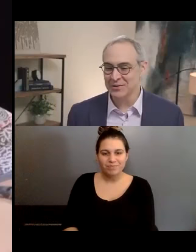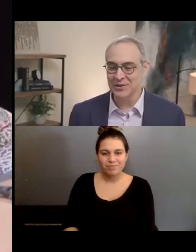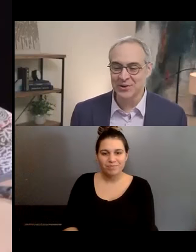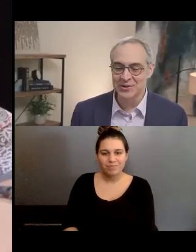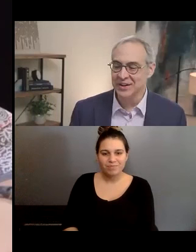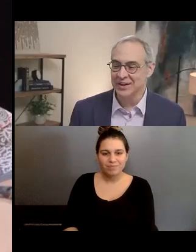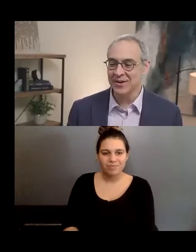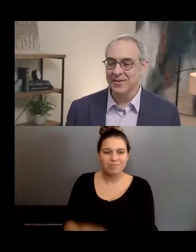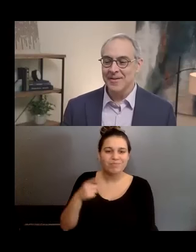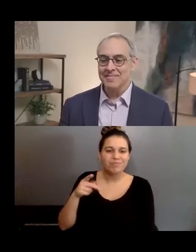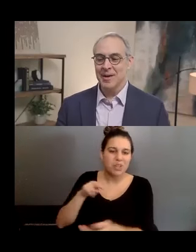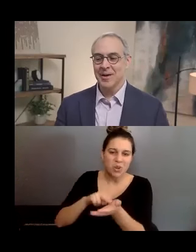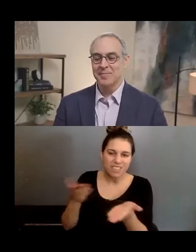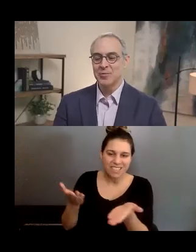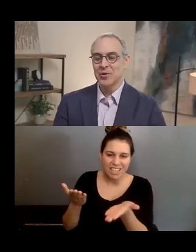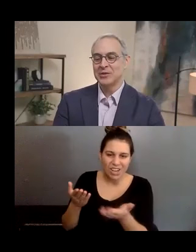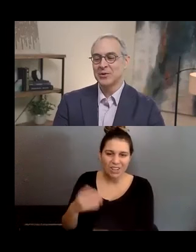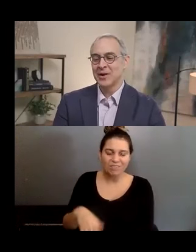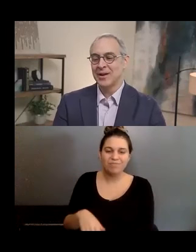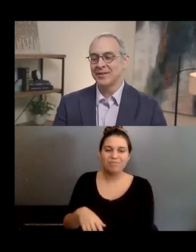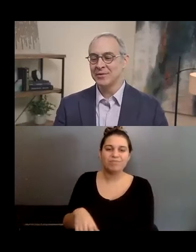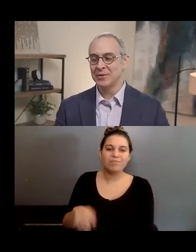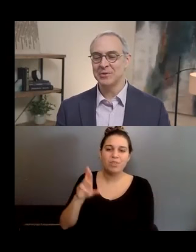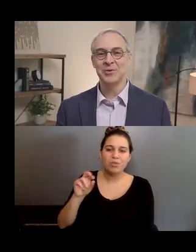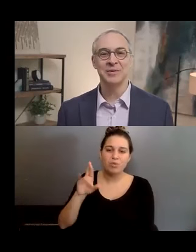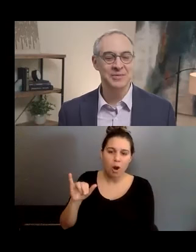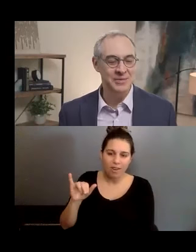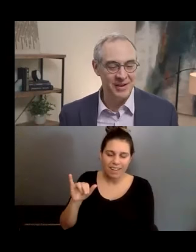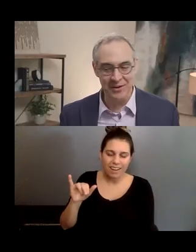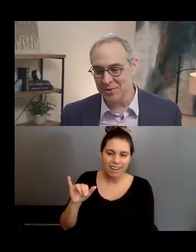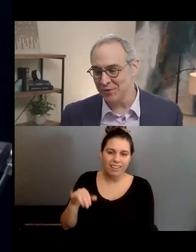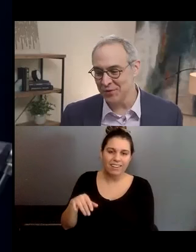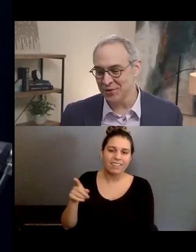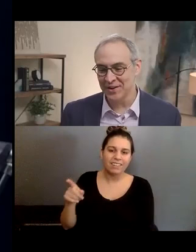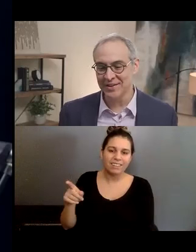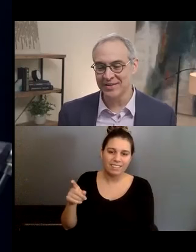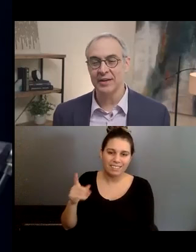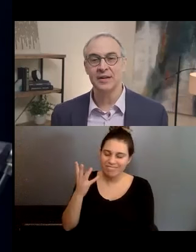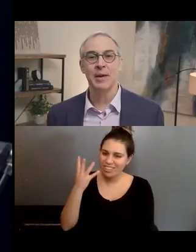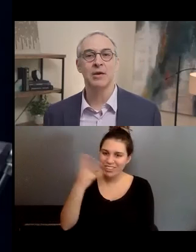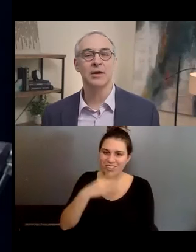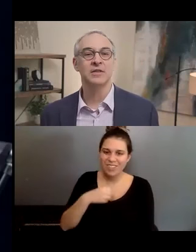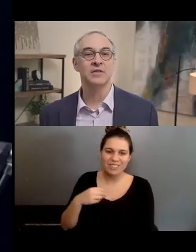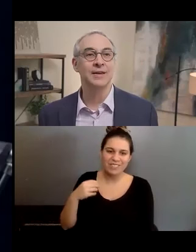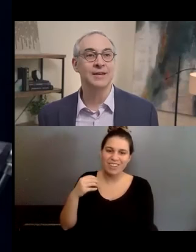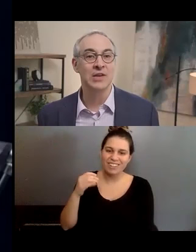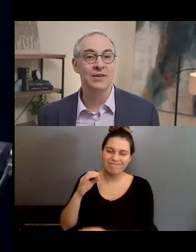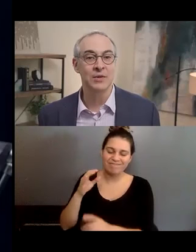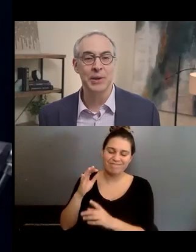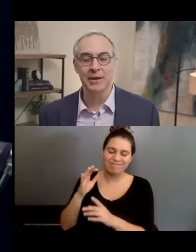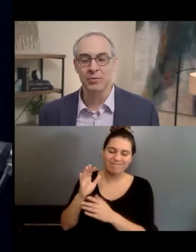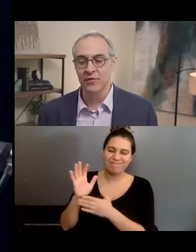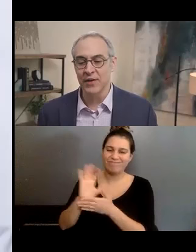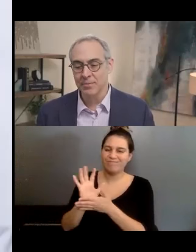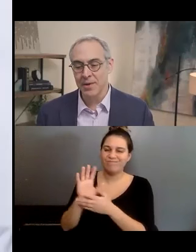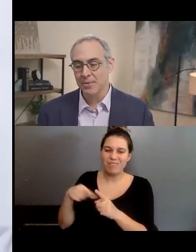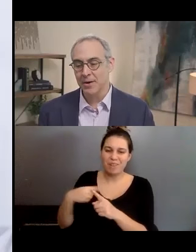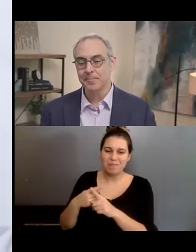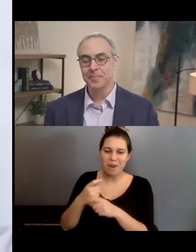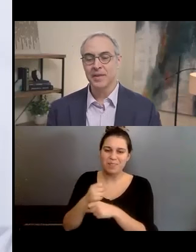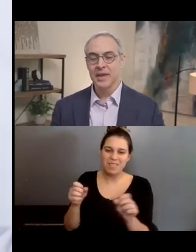Bathrick, who's a nurse here. Rory Doran, who nailed a beautiful scene about extending a safety plan with a